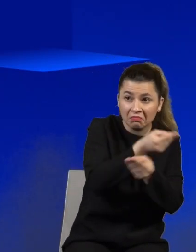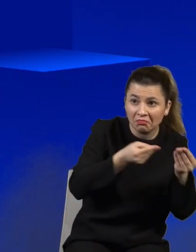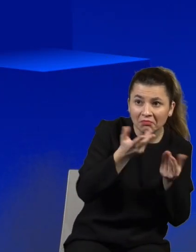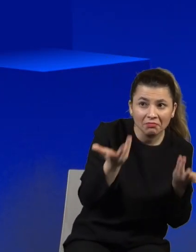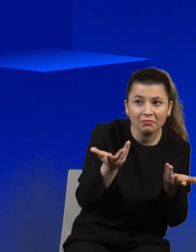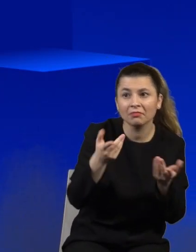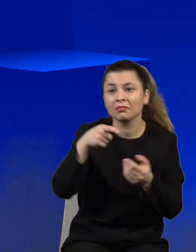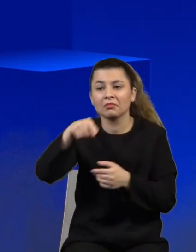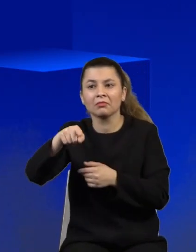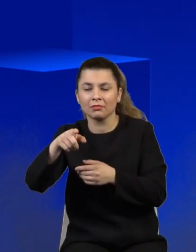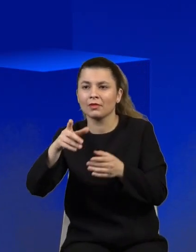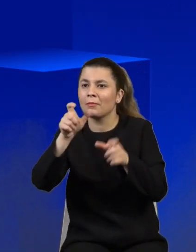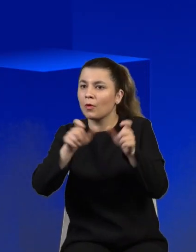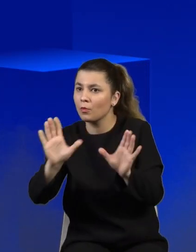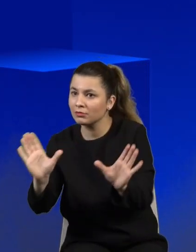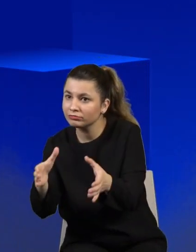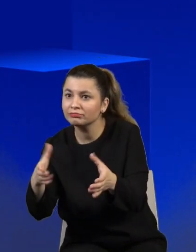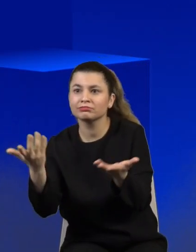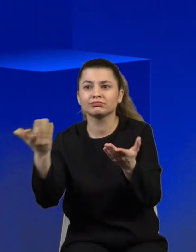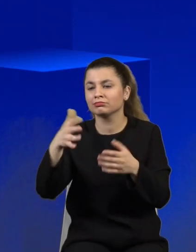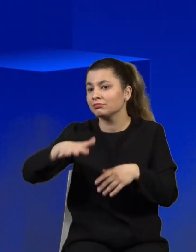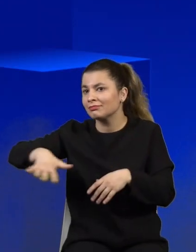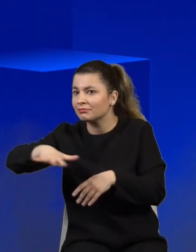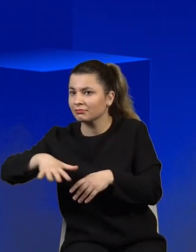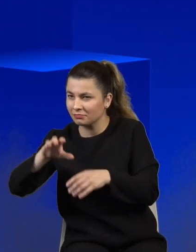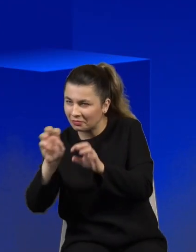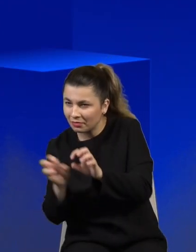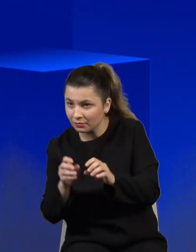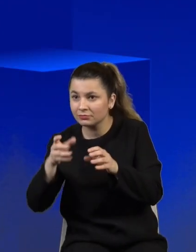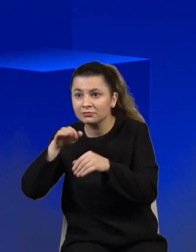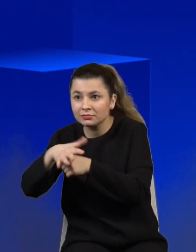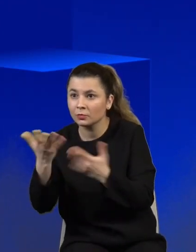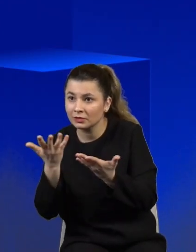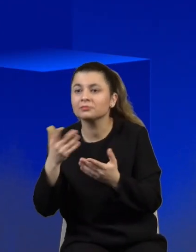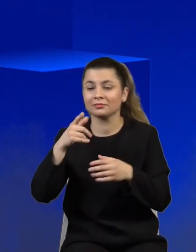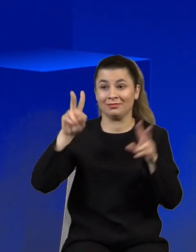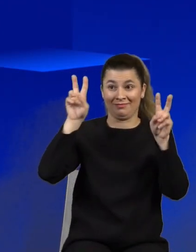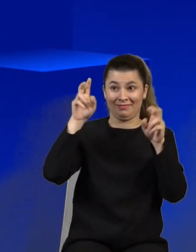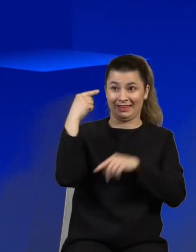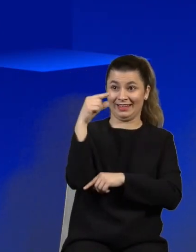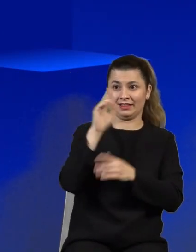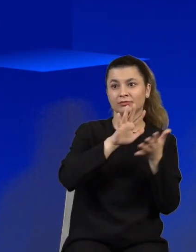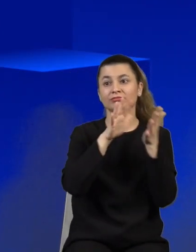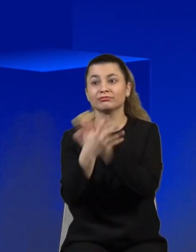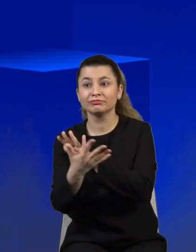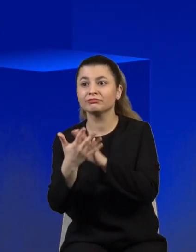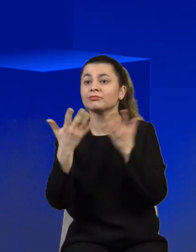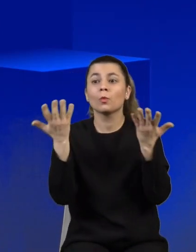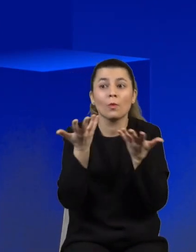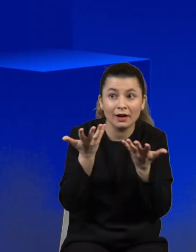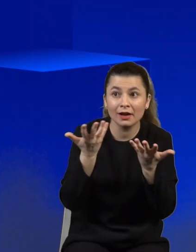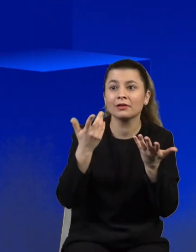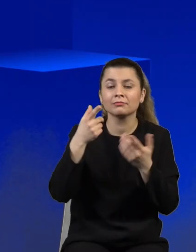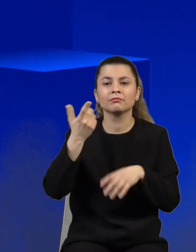transition, innovation, democratic transition, better governance, and so on and so forth.